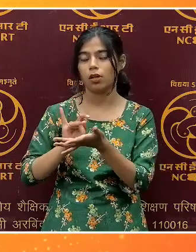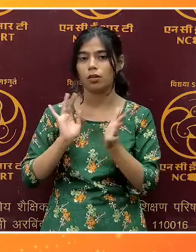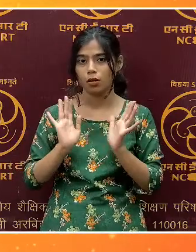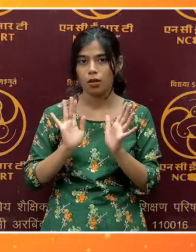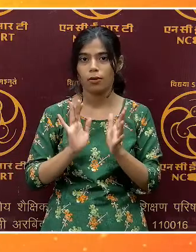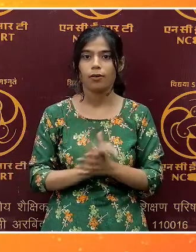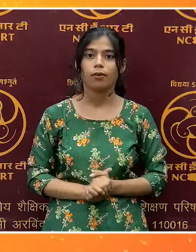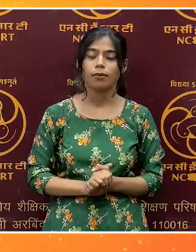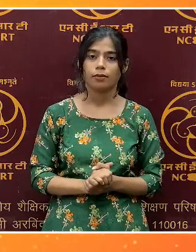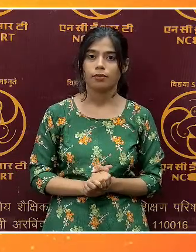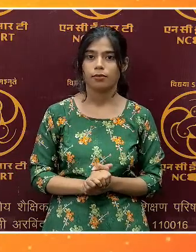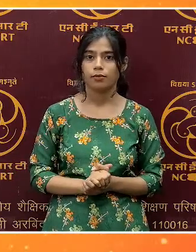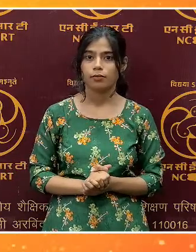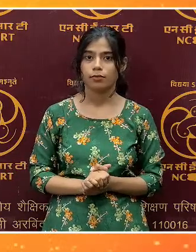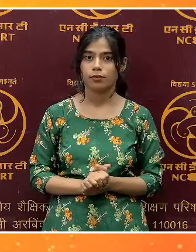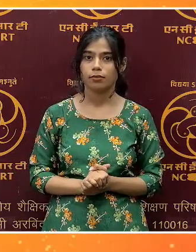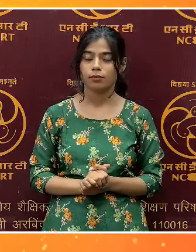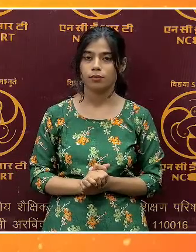point.